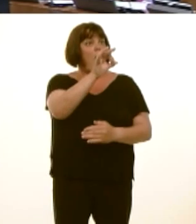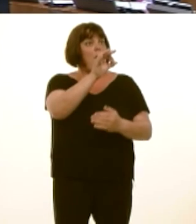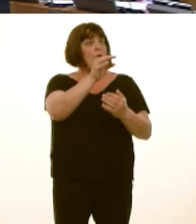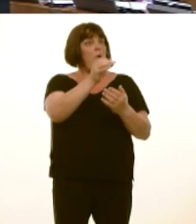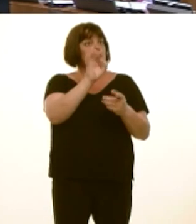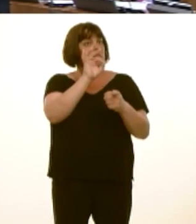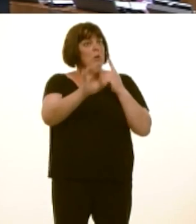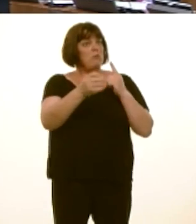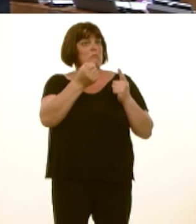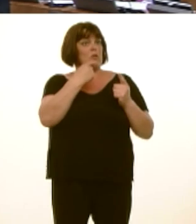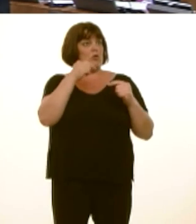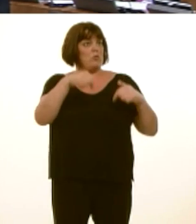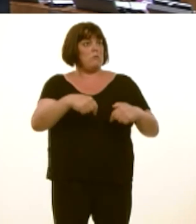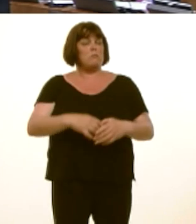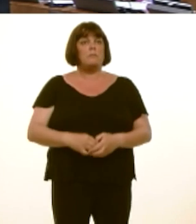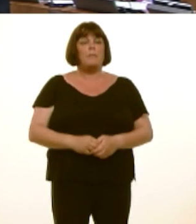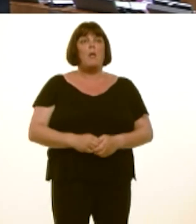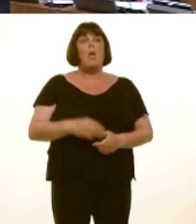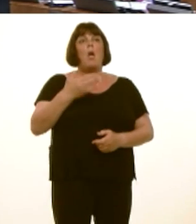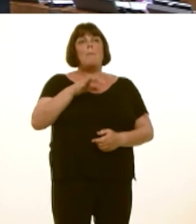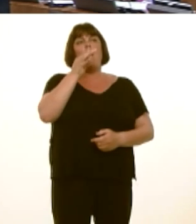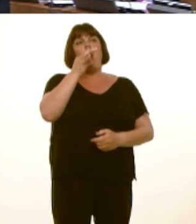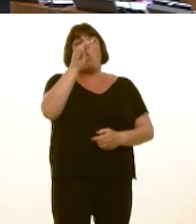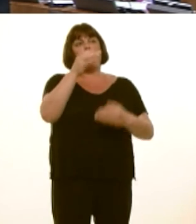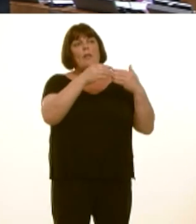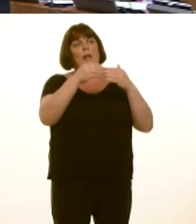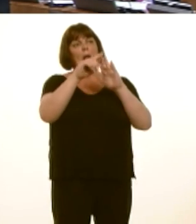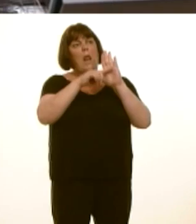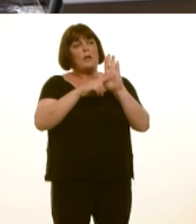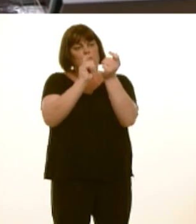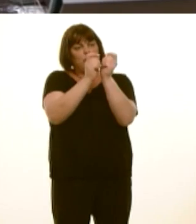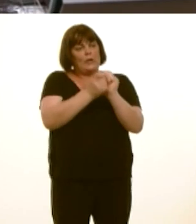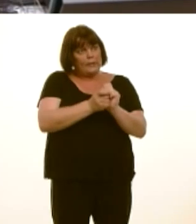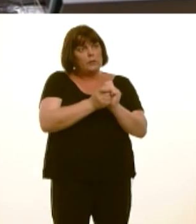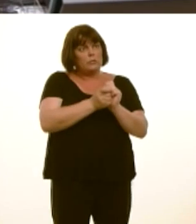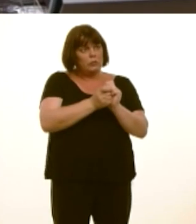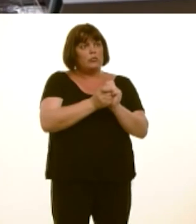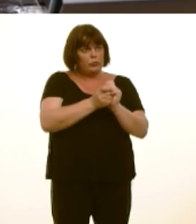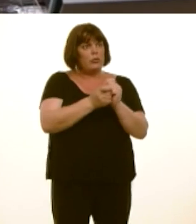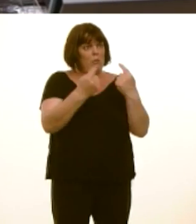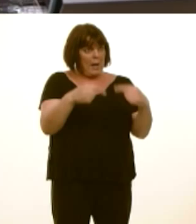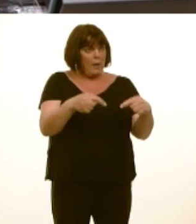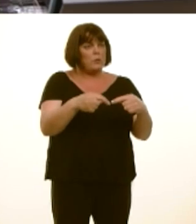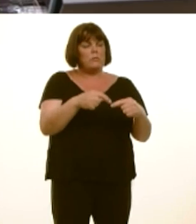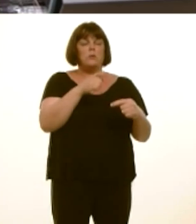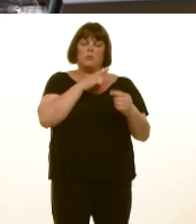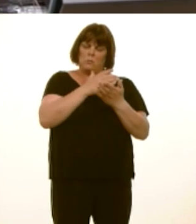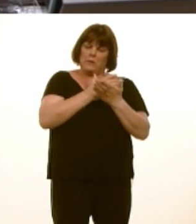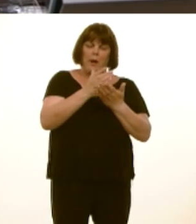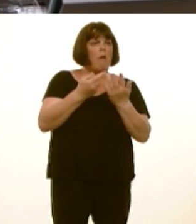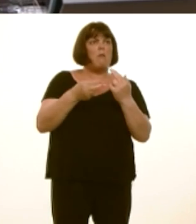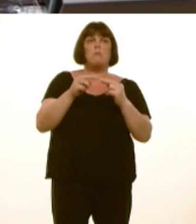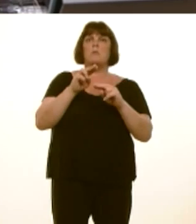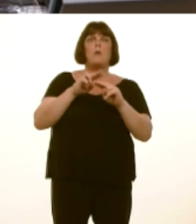canllawiaeth i gael i newid er mwyn sicrhau bod e'n hollol clir lle mae bobl yn cael ymateb fel hyn bod yna gyfle i'n ymwneud